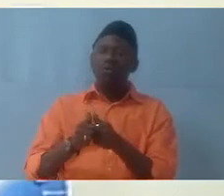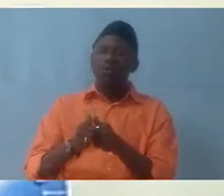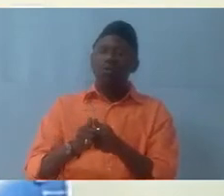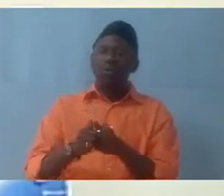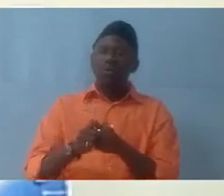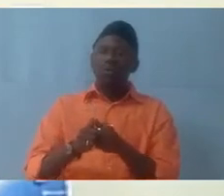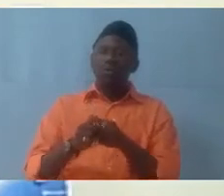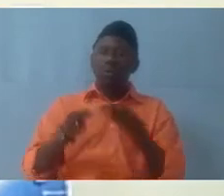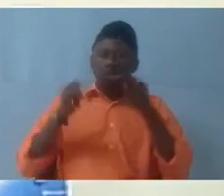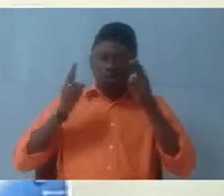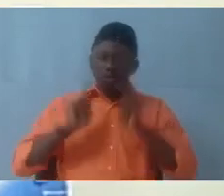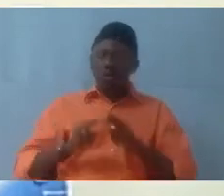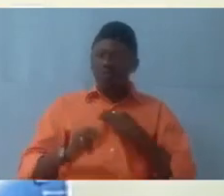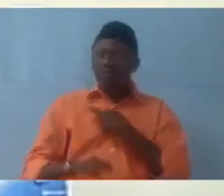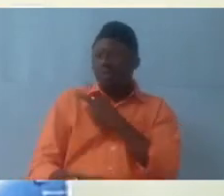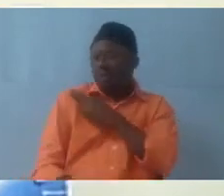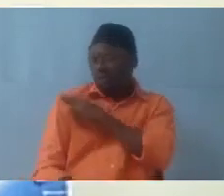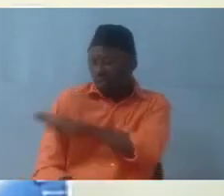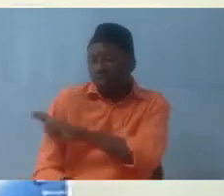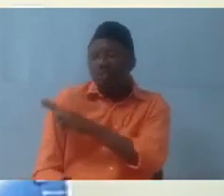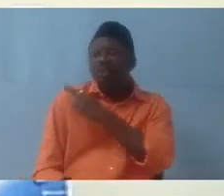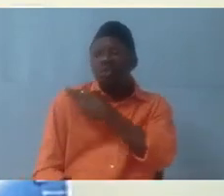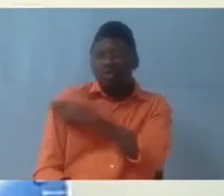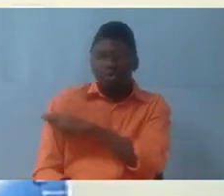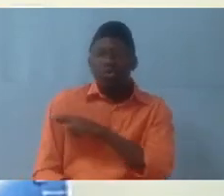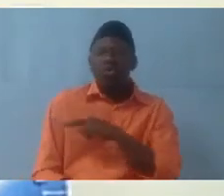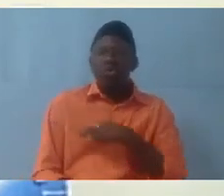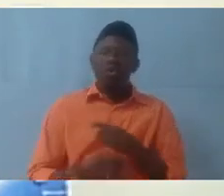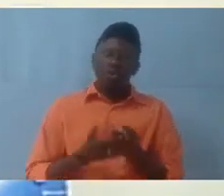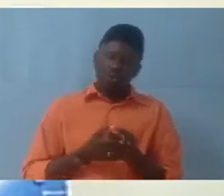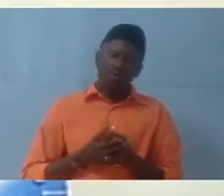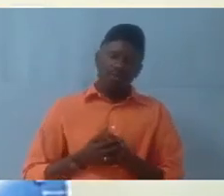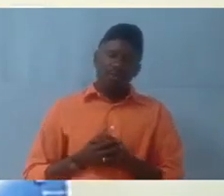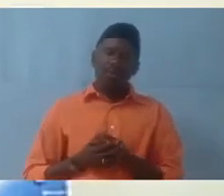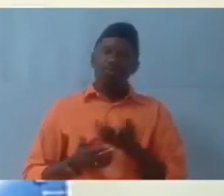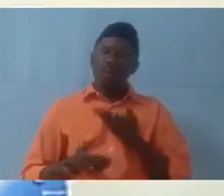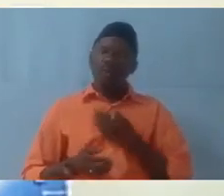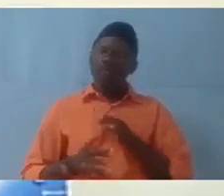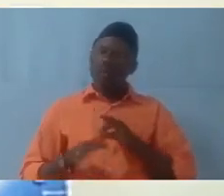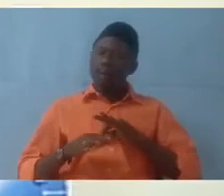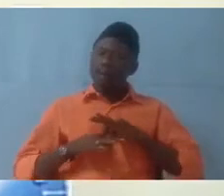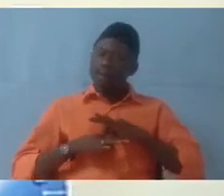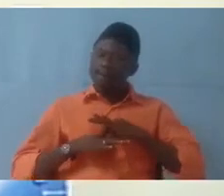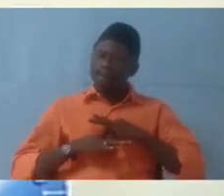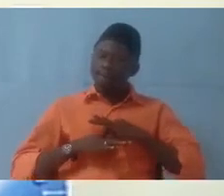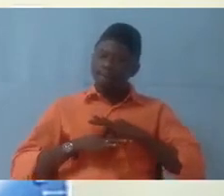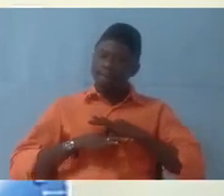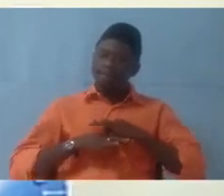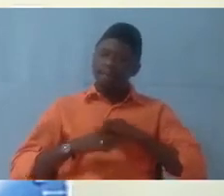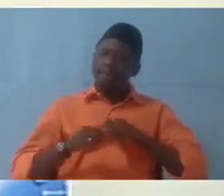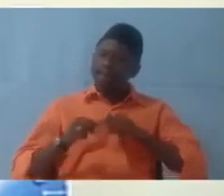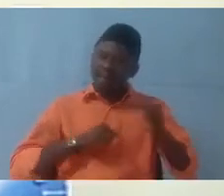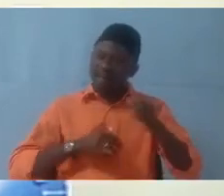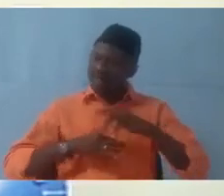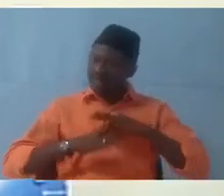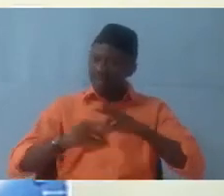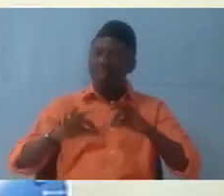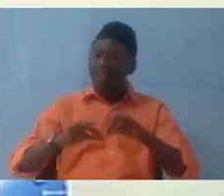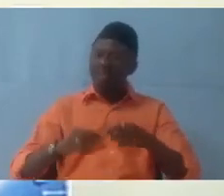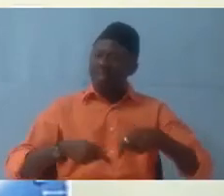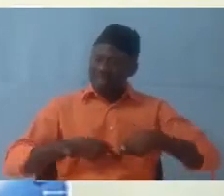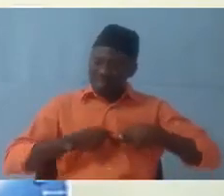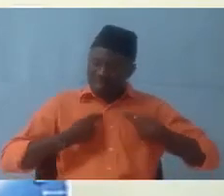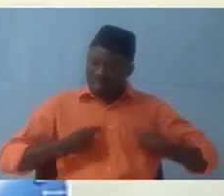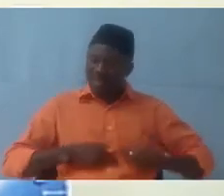ni lool lañu suñ aada ak suñ diine wan. And to have the best interest of each other at heart. Te tamen kenn ku nek rek am